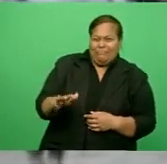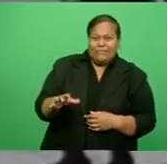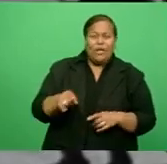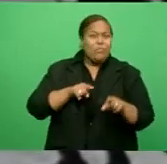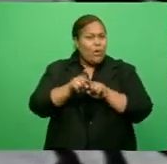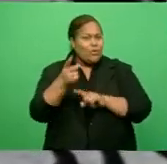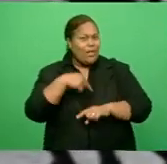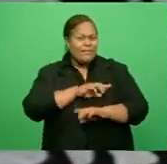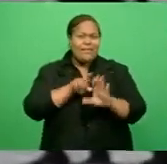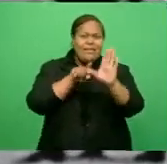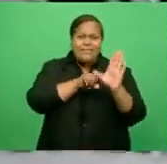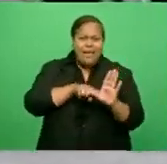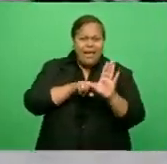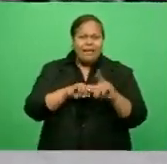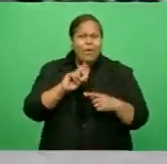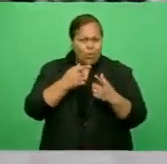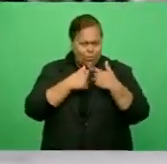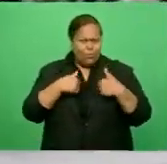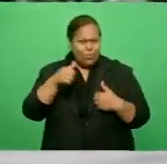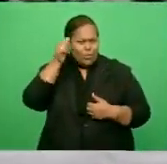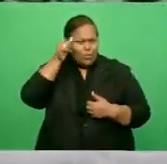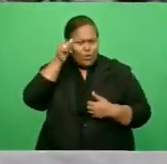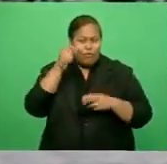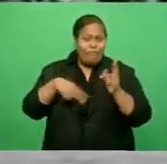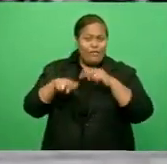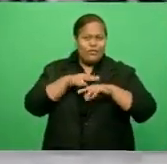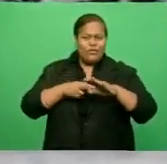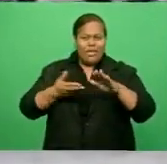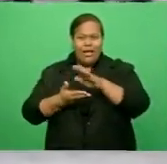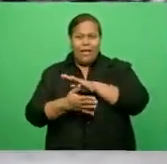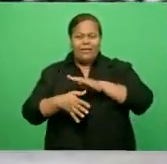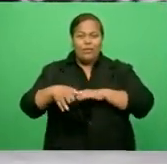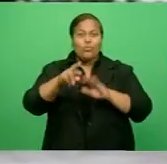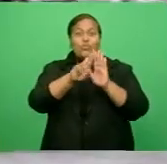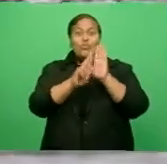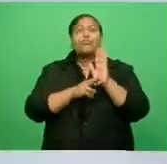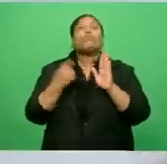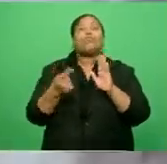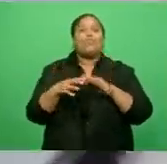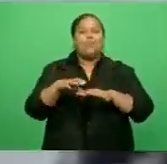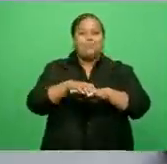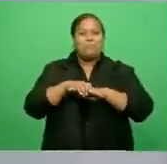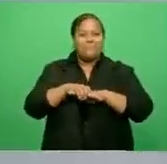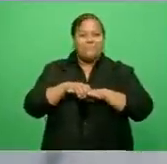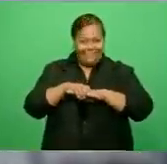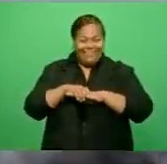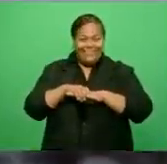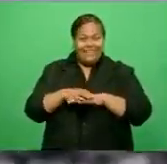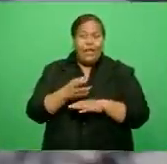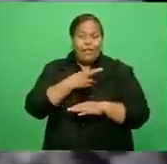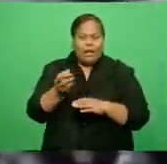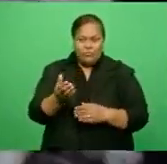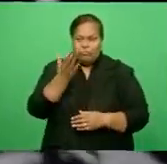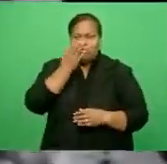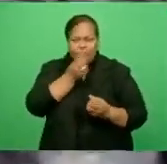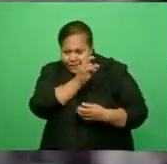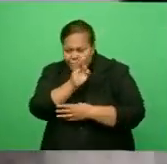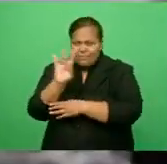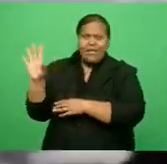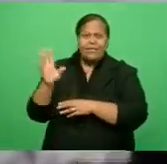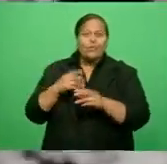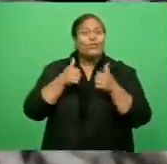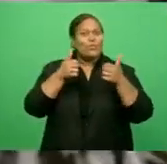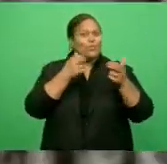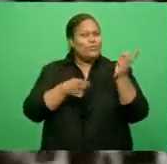and we knew at the time Fiji was under British rule, and suddenly gaining independence meant a good change for Fiji and her